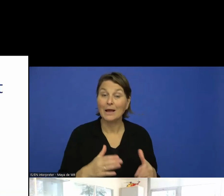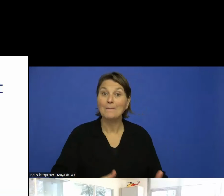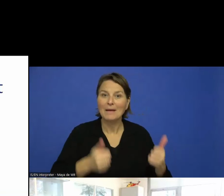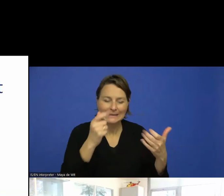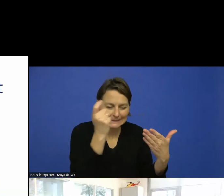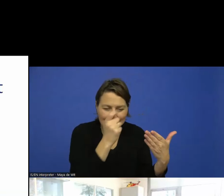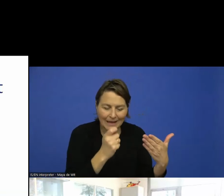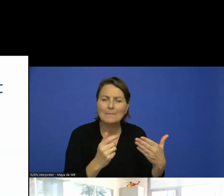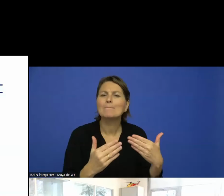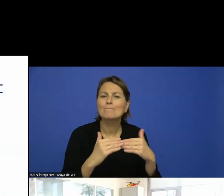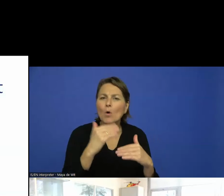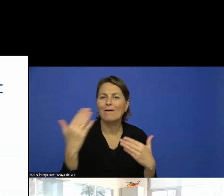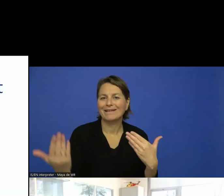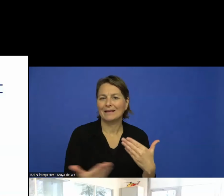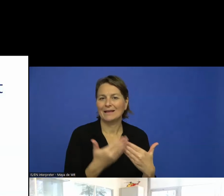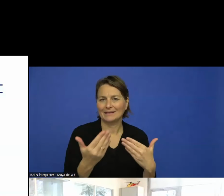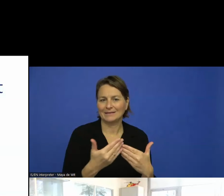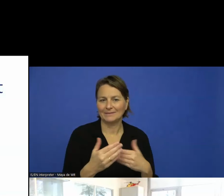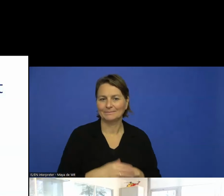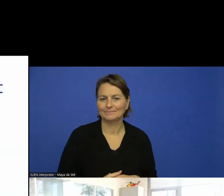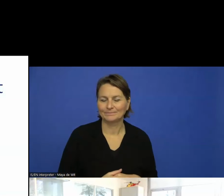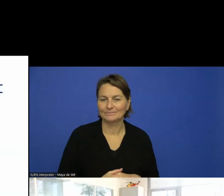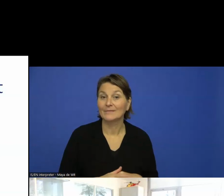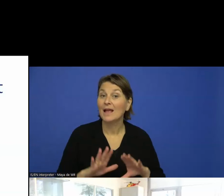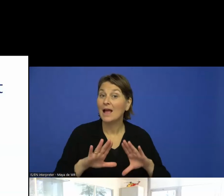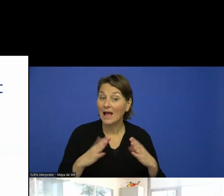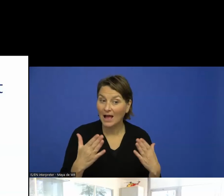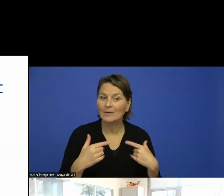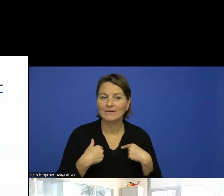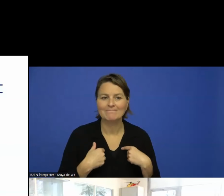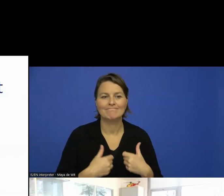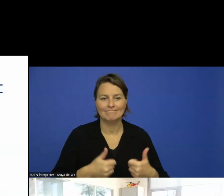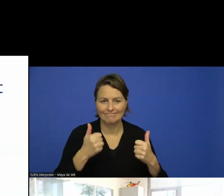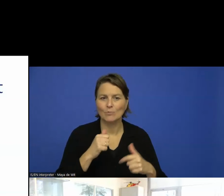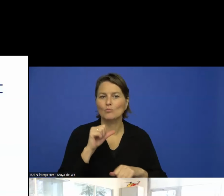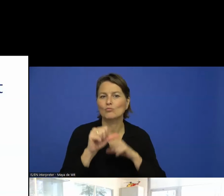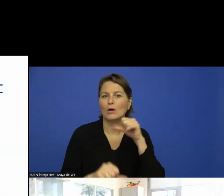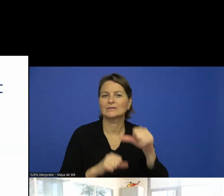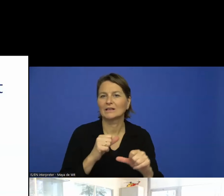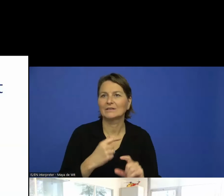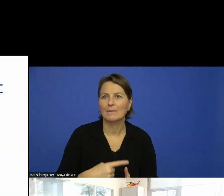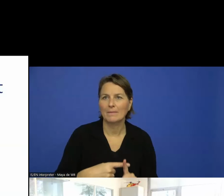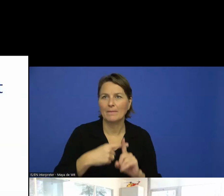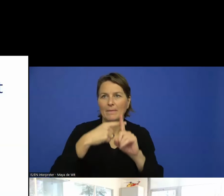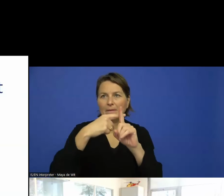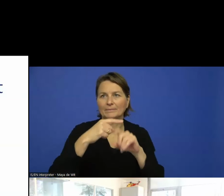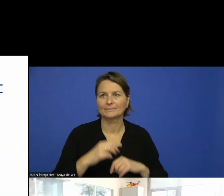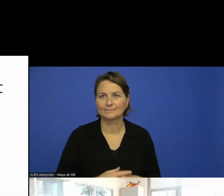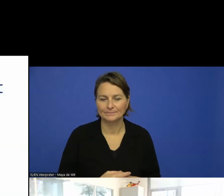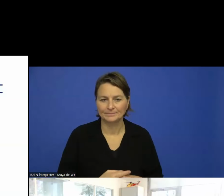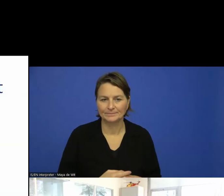this. So what I did is introduce process. So we want to understand the